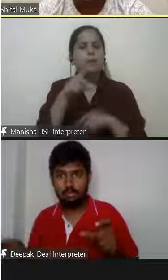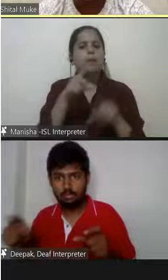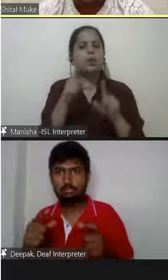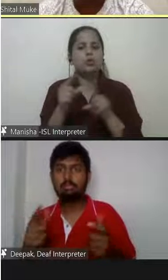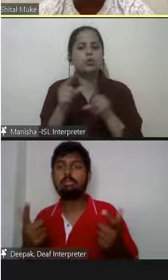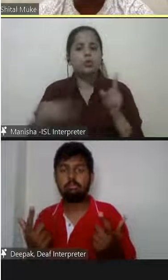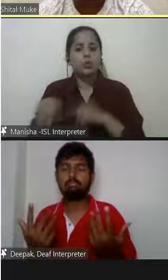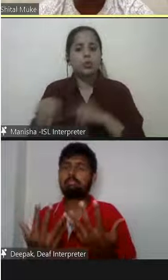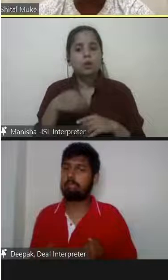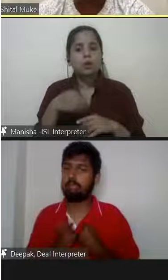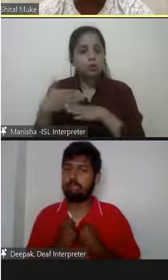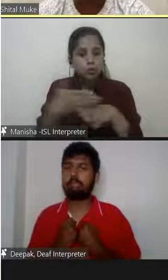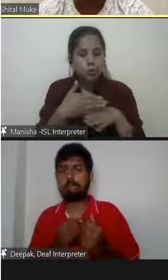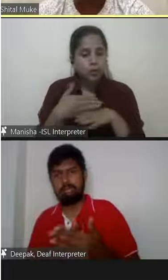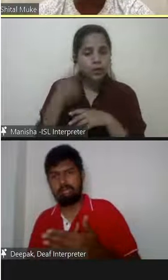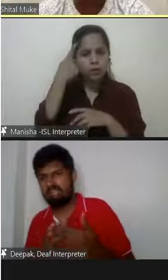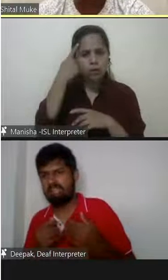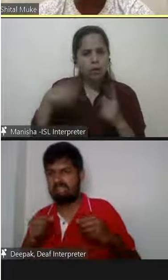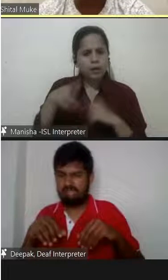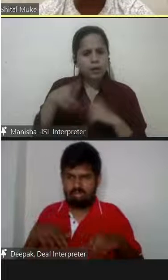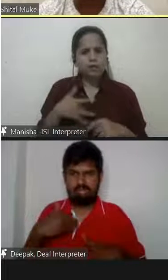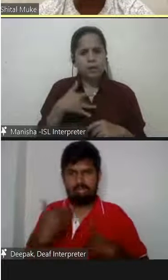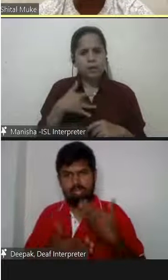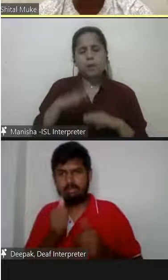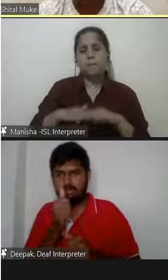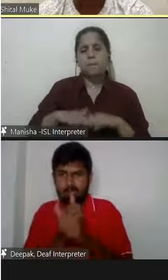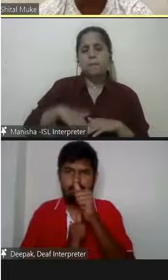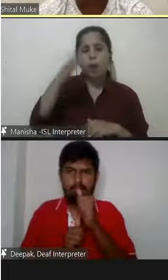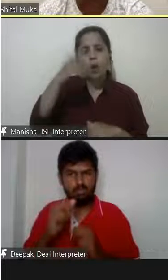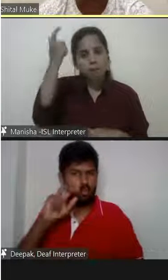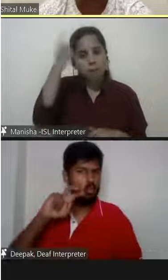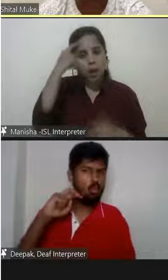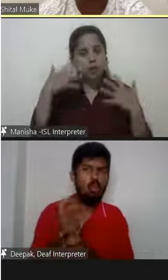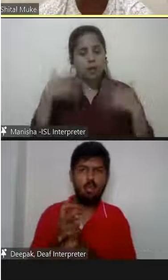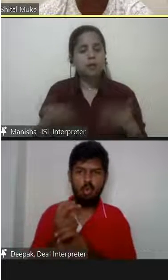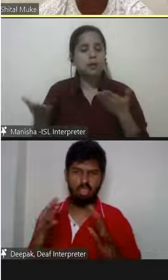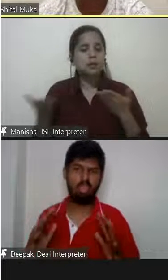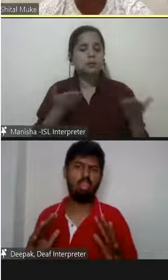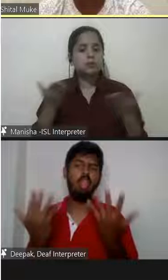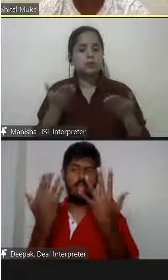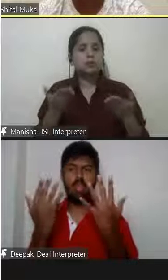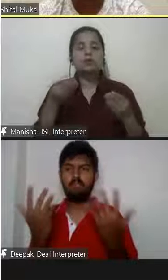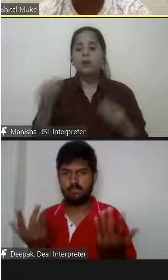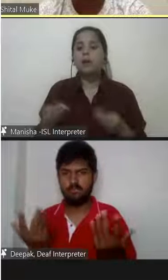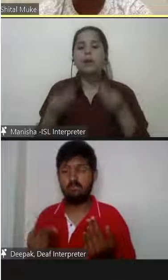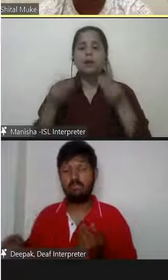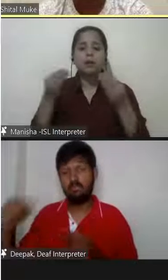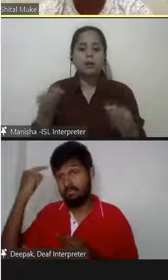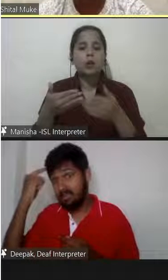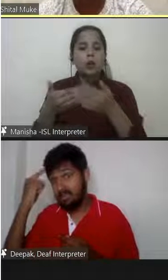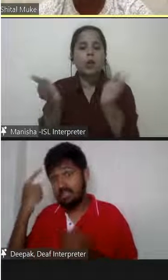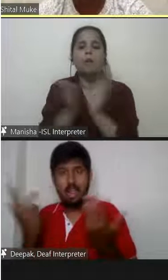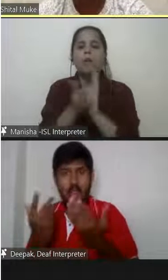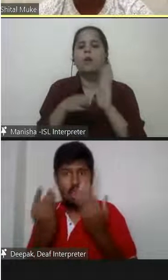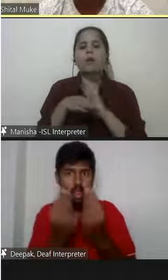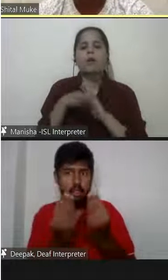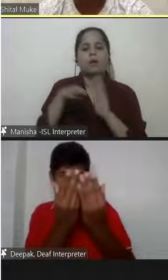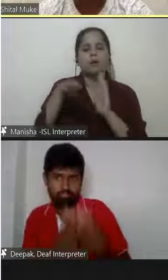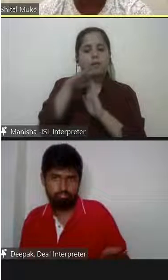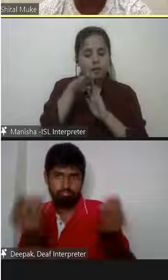task sharing approach for strengthening the mental health services and delivering them at community level through